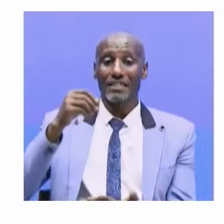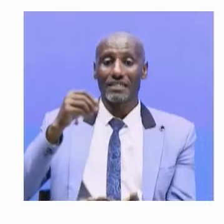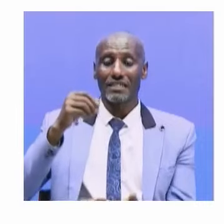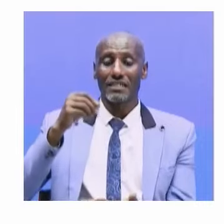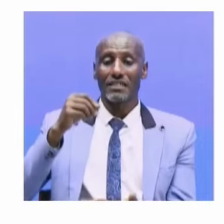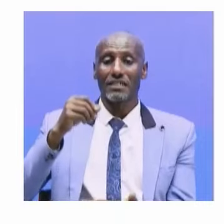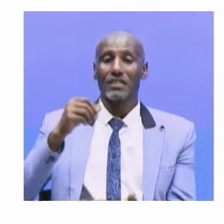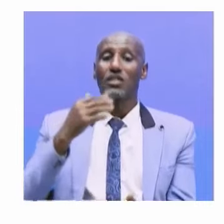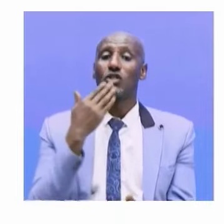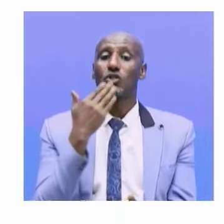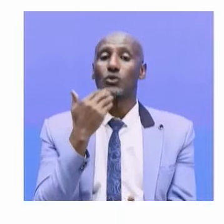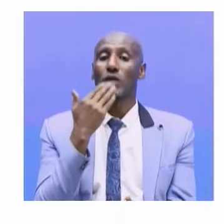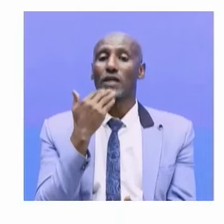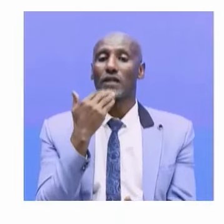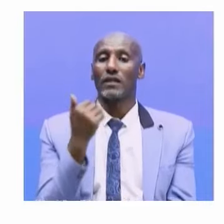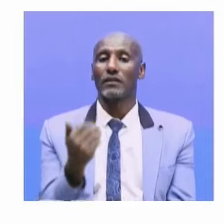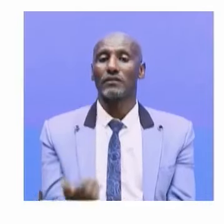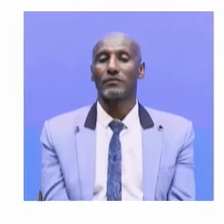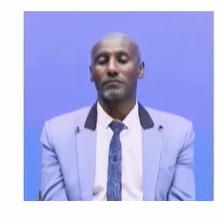sugar.